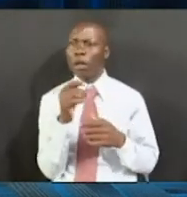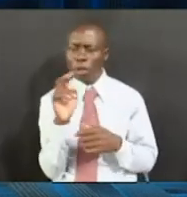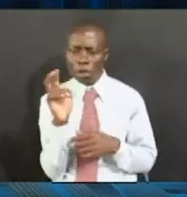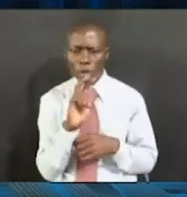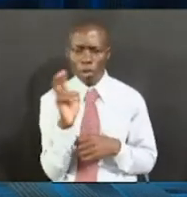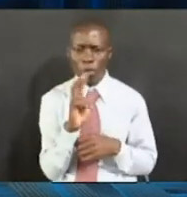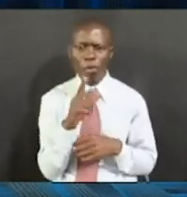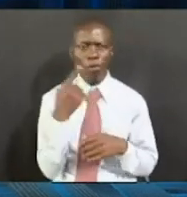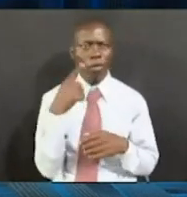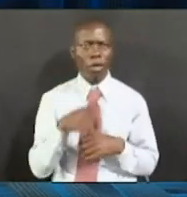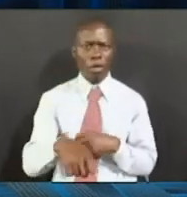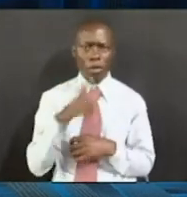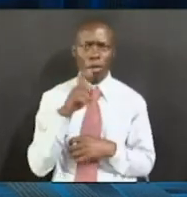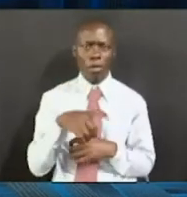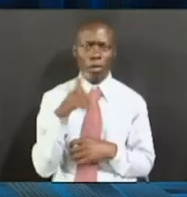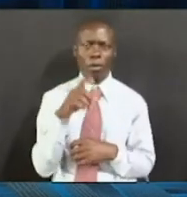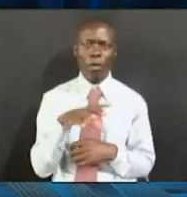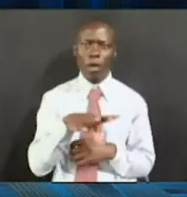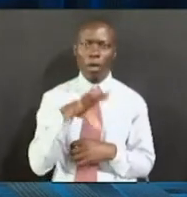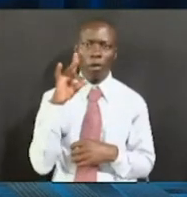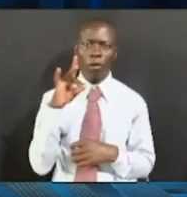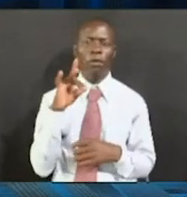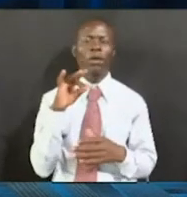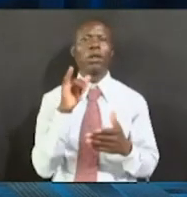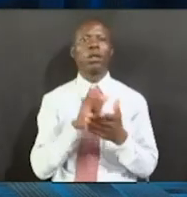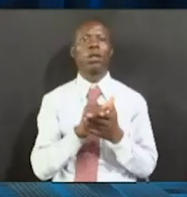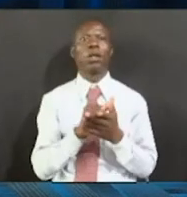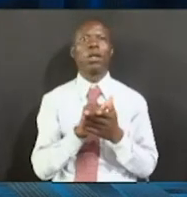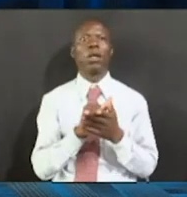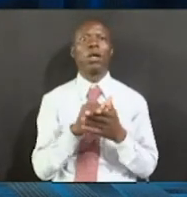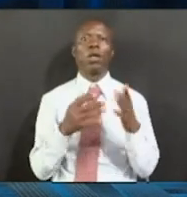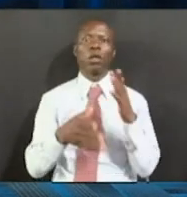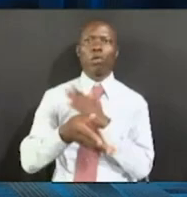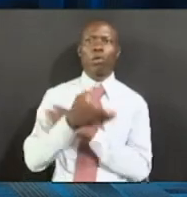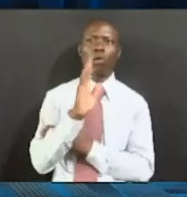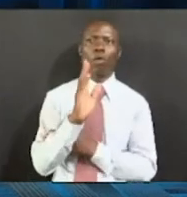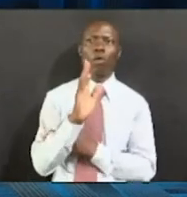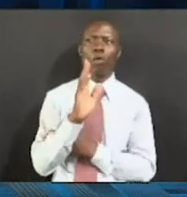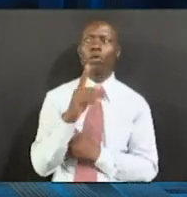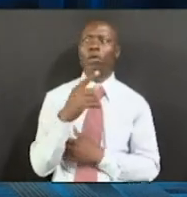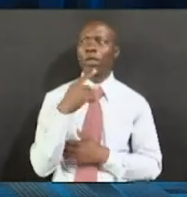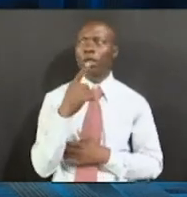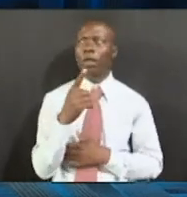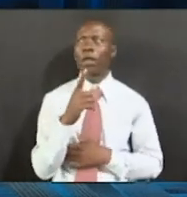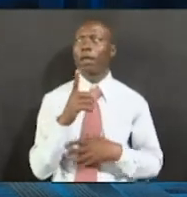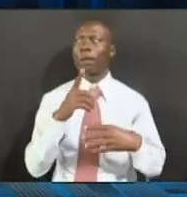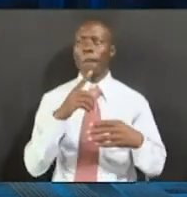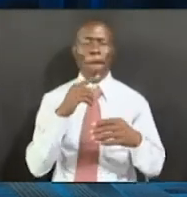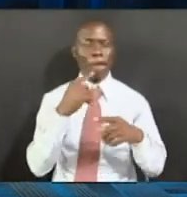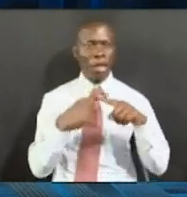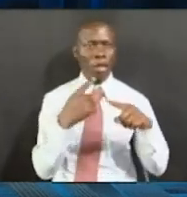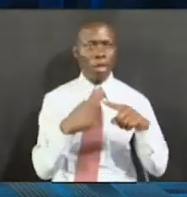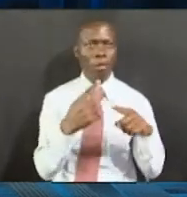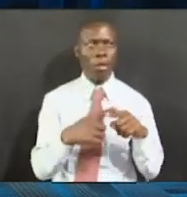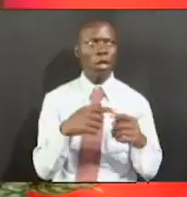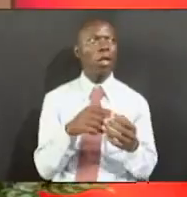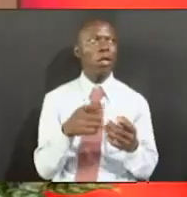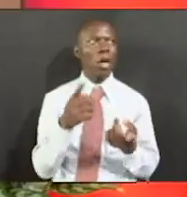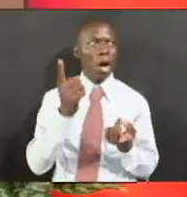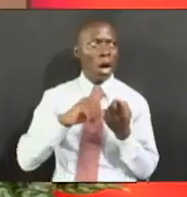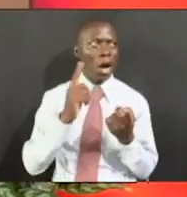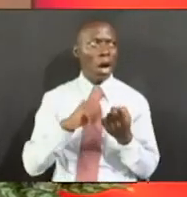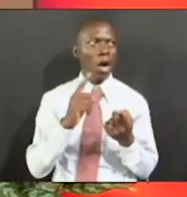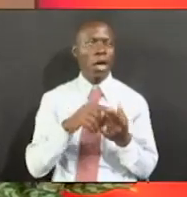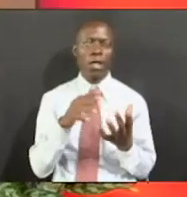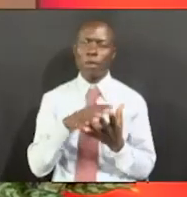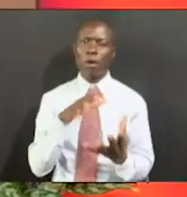fishes and five loaves of bread, and God, Jesus, was able to multiply it. Bring your tool to